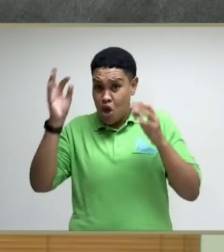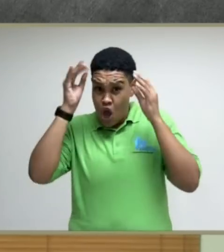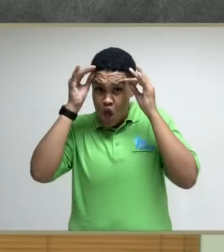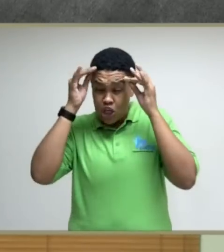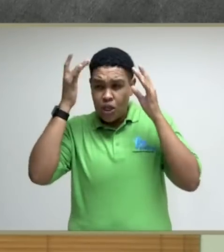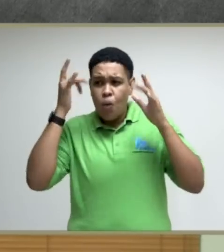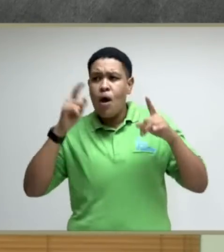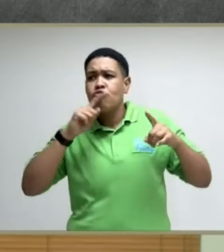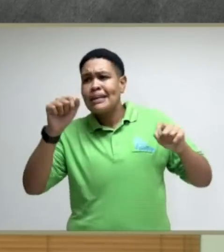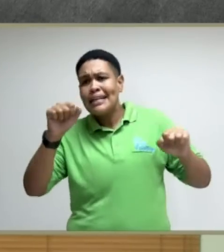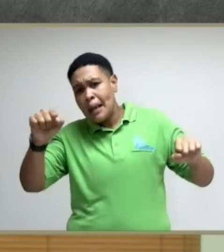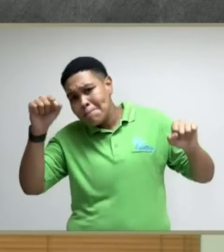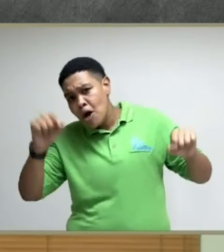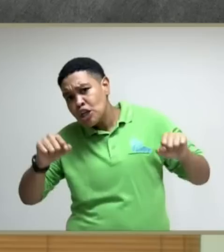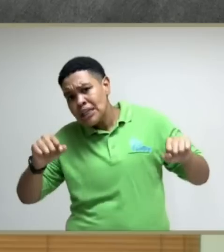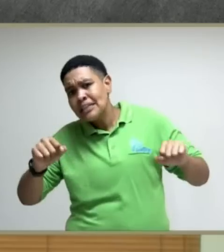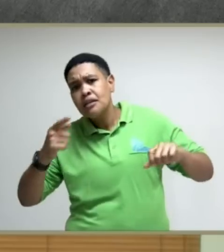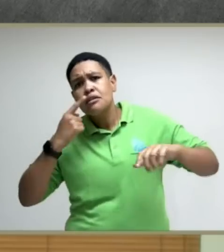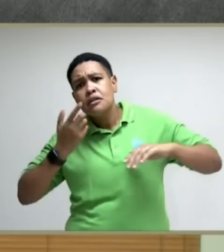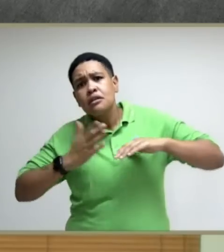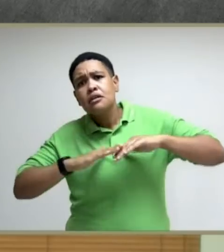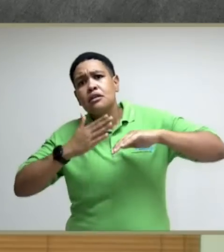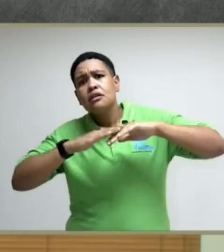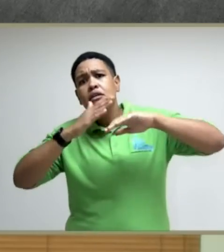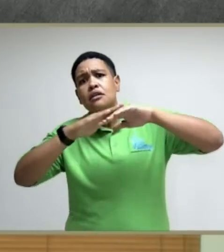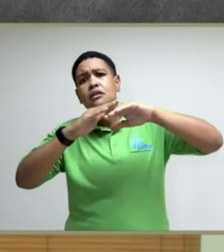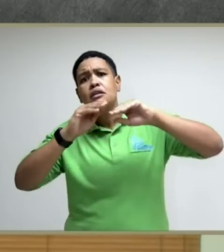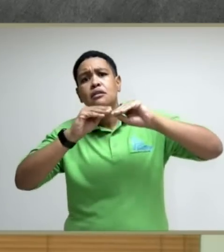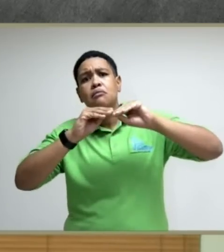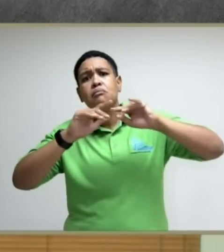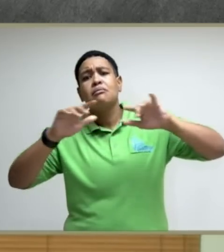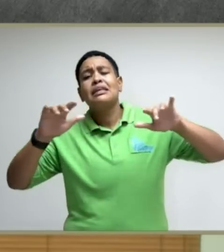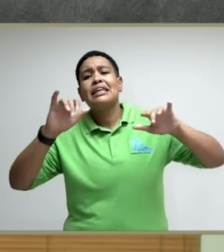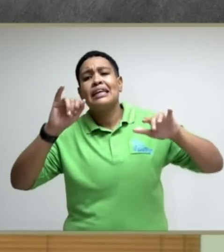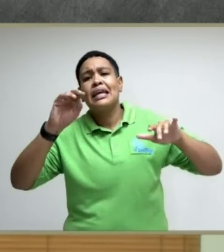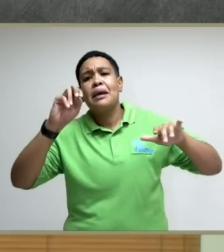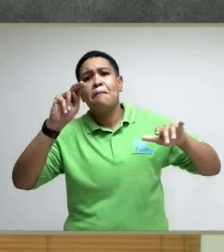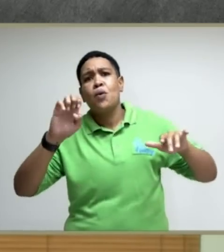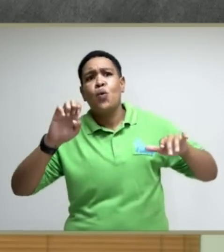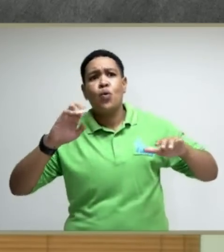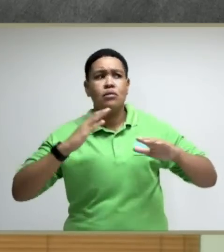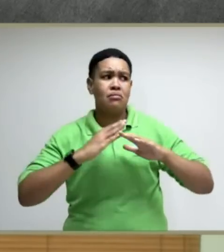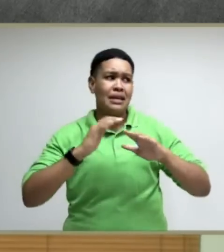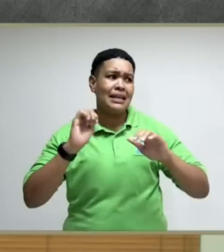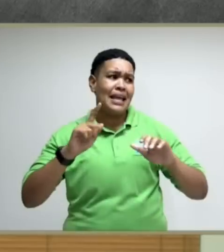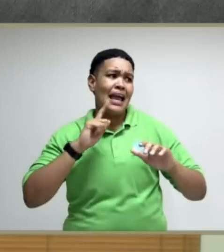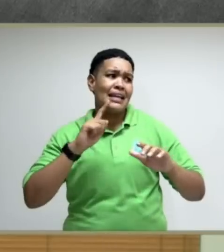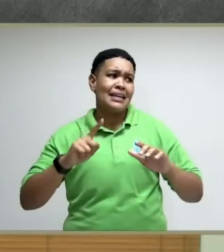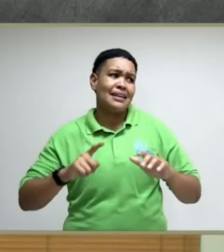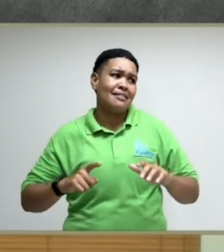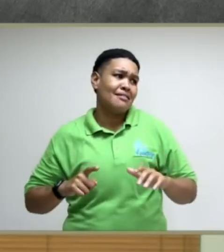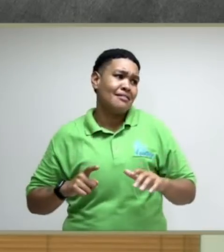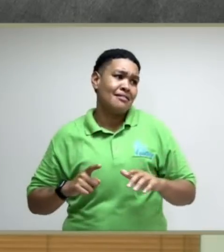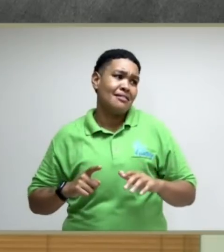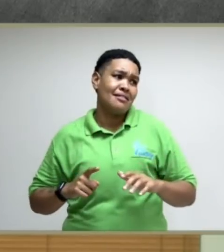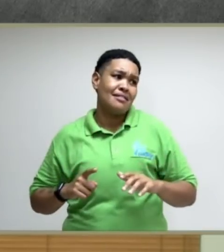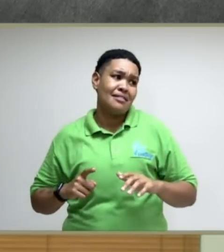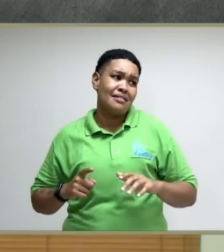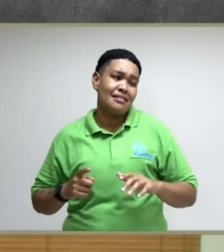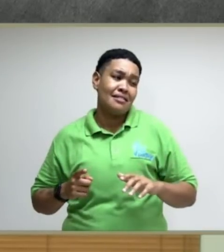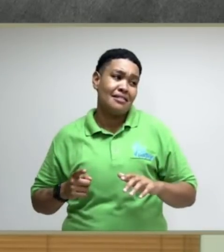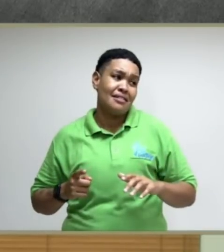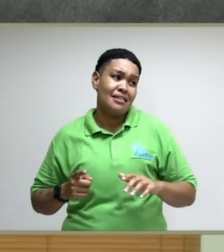of the potential increased immune escape, which is that it can evade the body's attempts